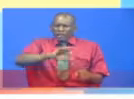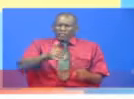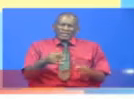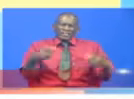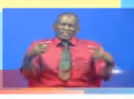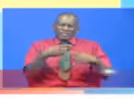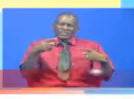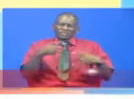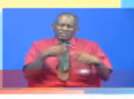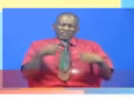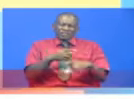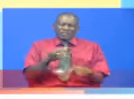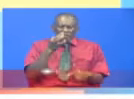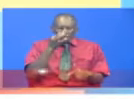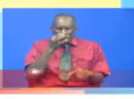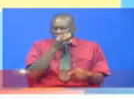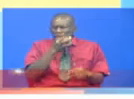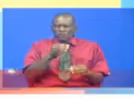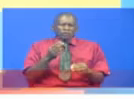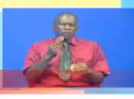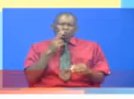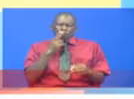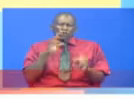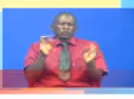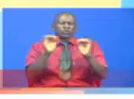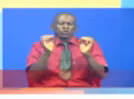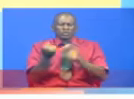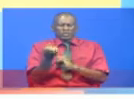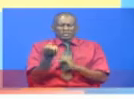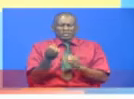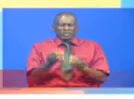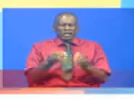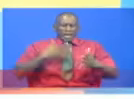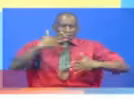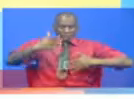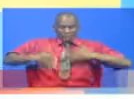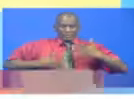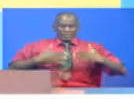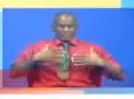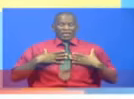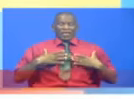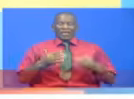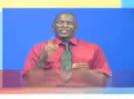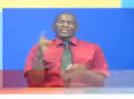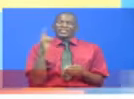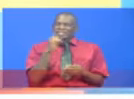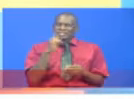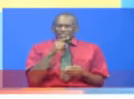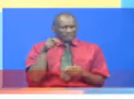tobacco do not understand or appreciate their health dangers.